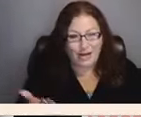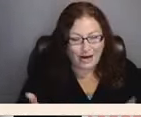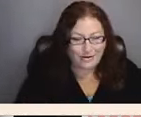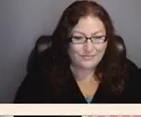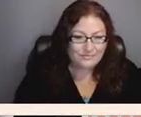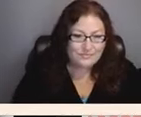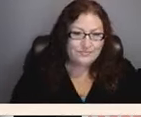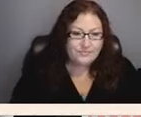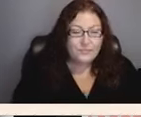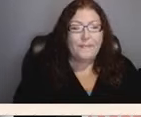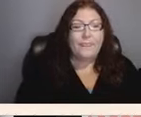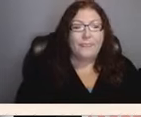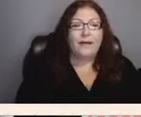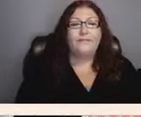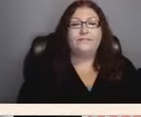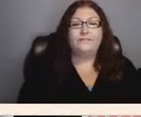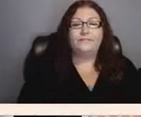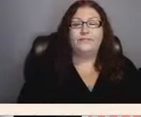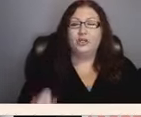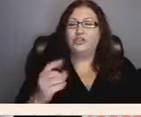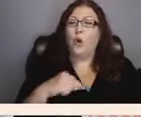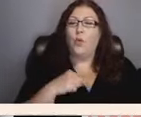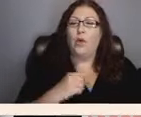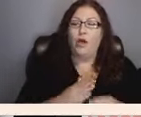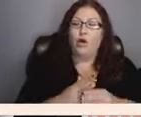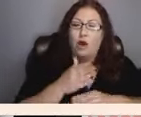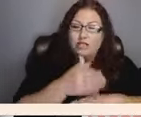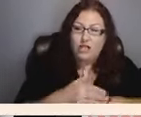So we cross a threshold,